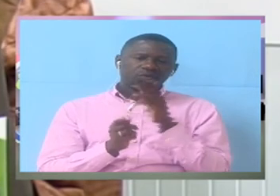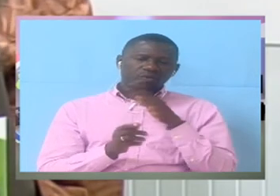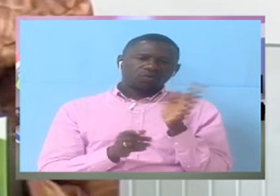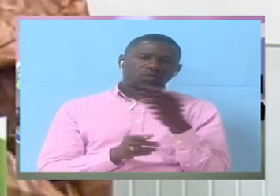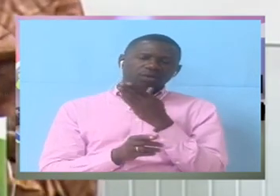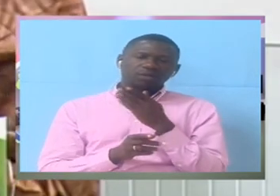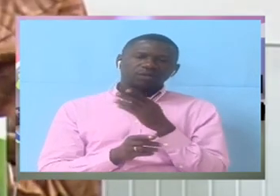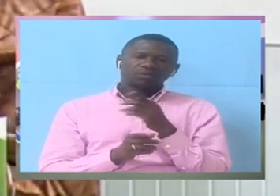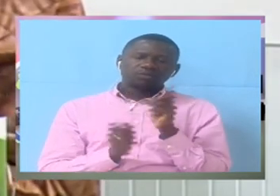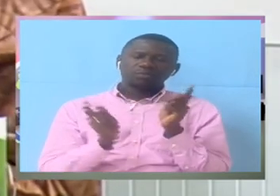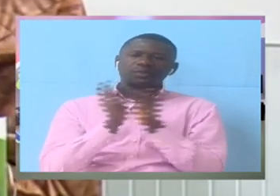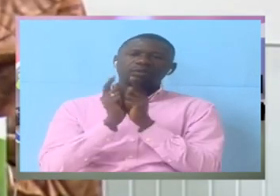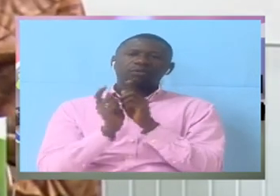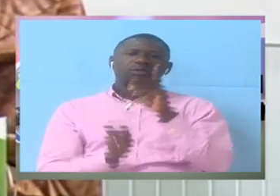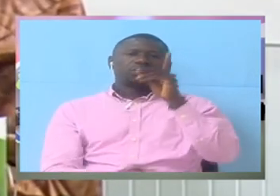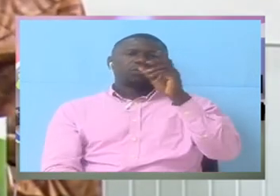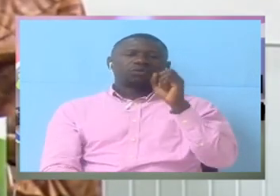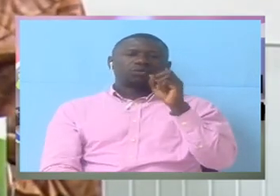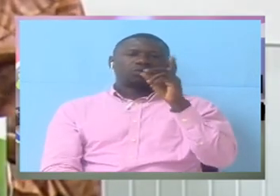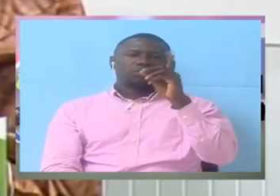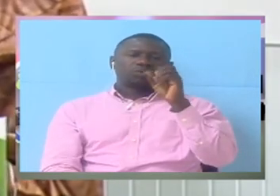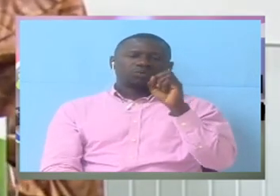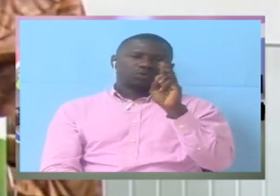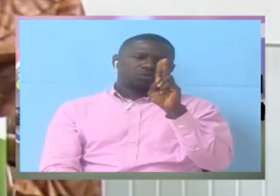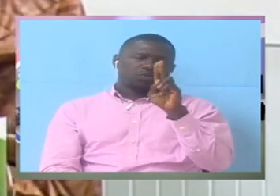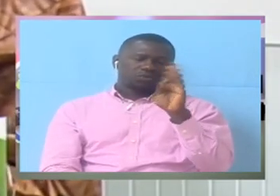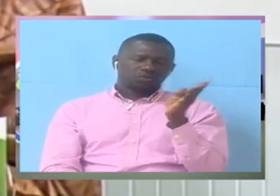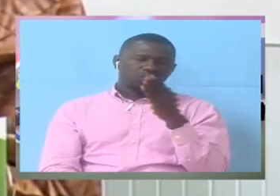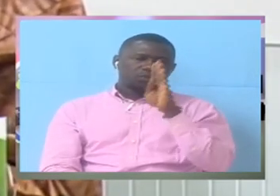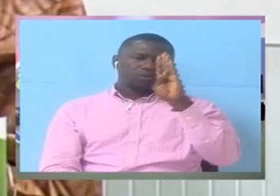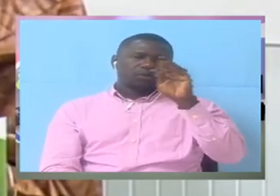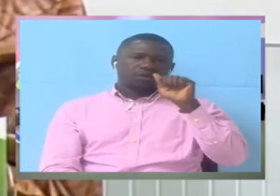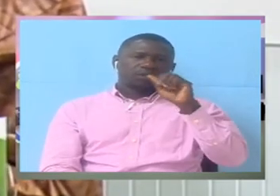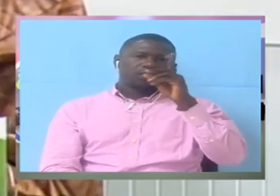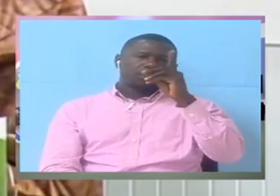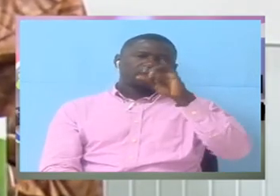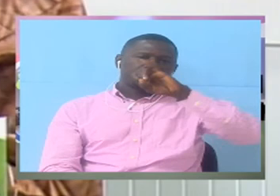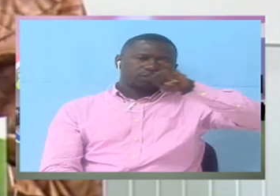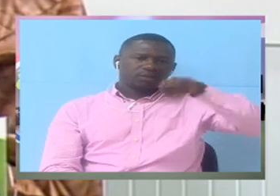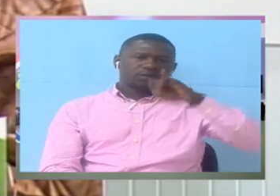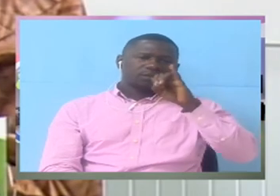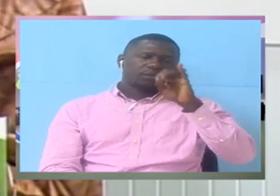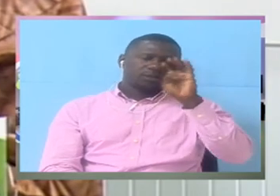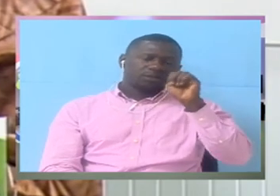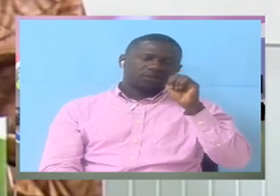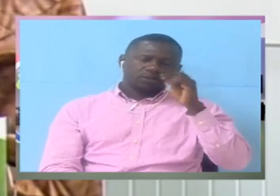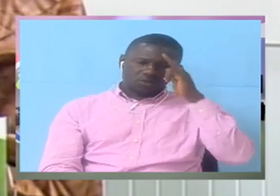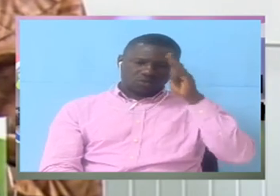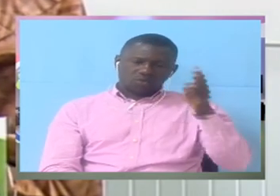him, we went to Dudu Baji. I did not know Dudu Baji.